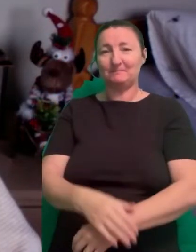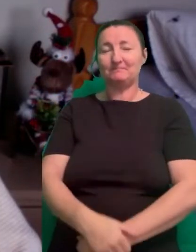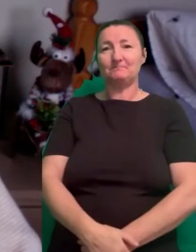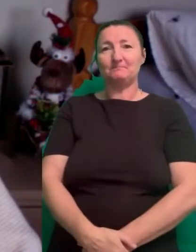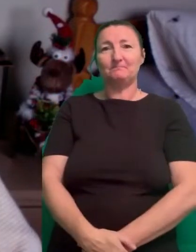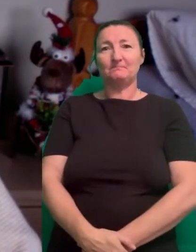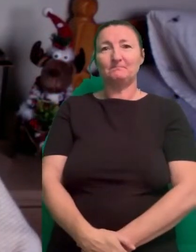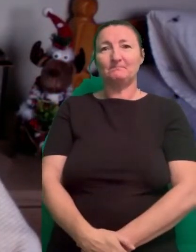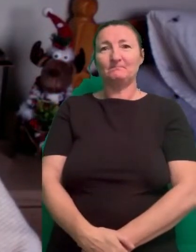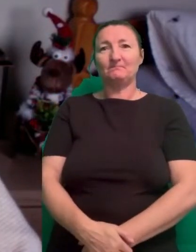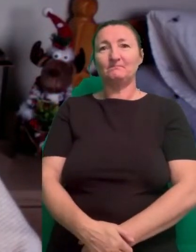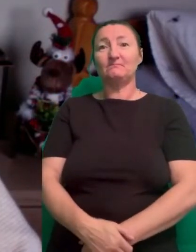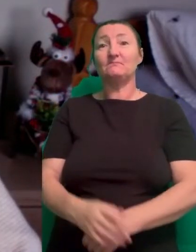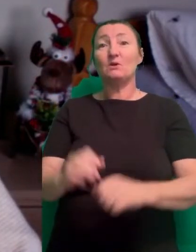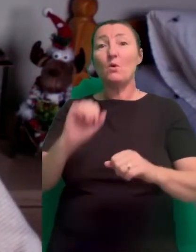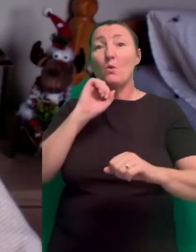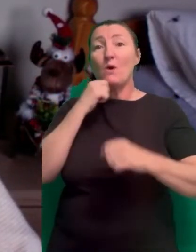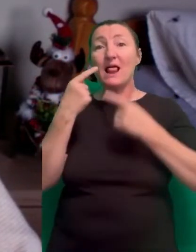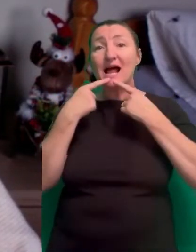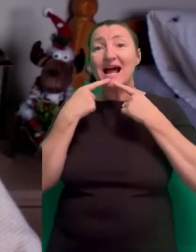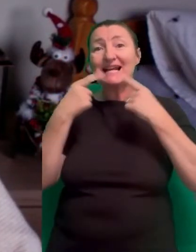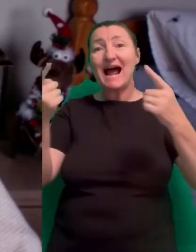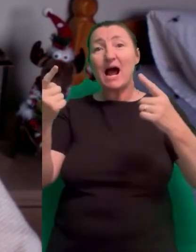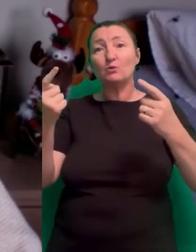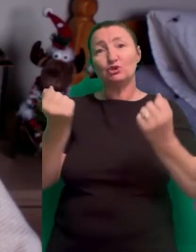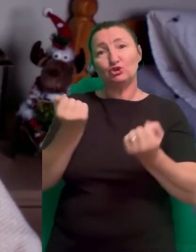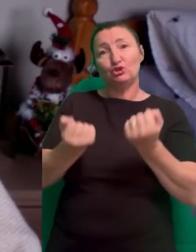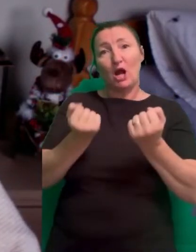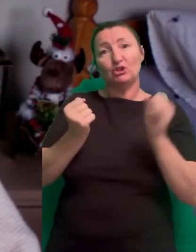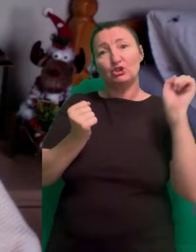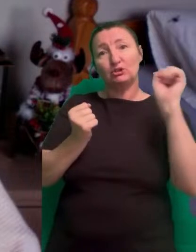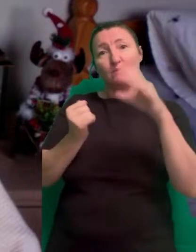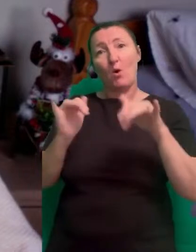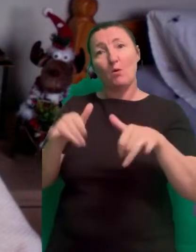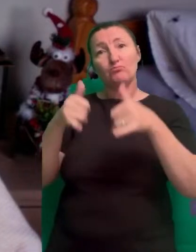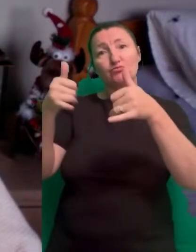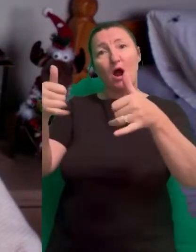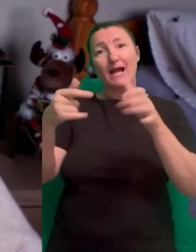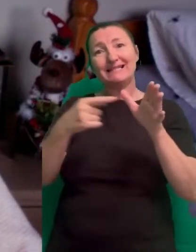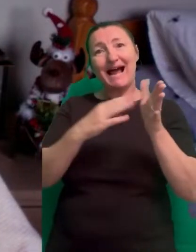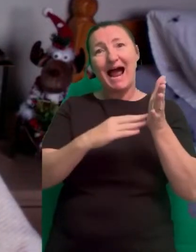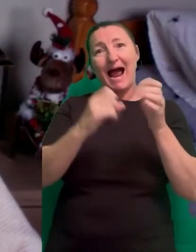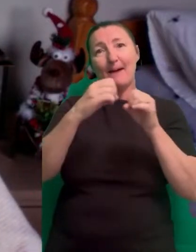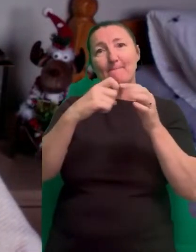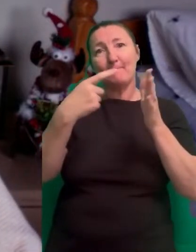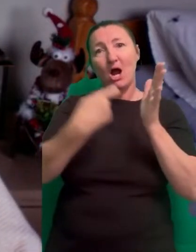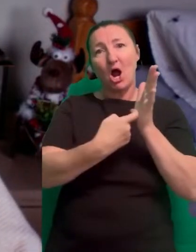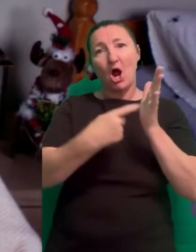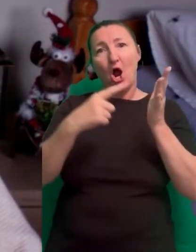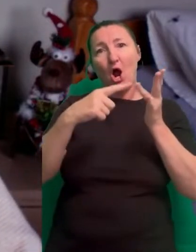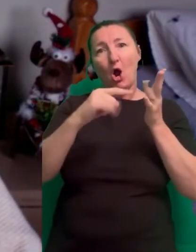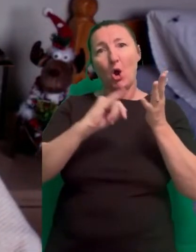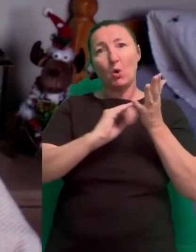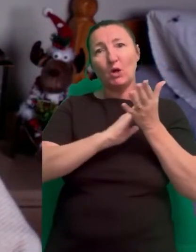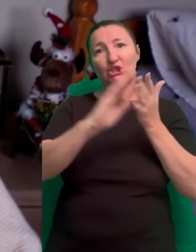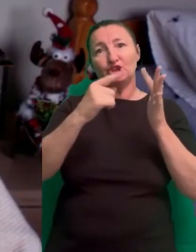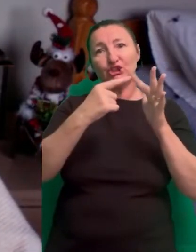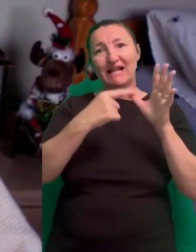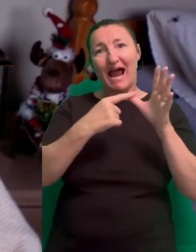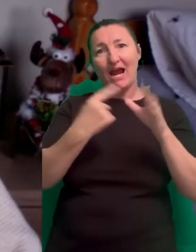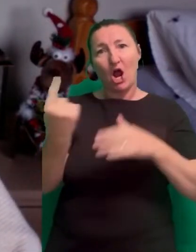To announce the Judges Spot Prize, we are welcomed by Amber O'Shea, who works